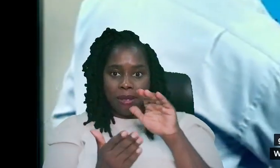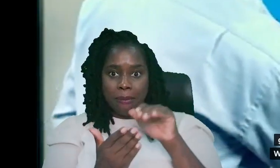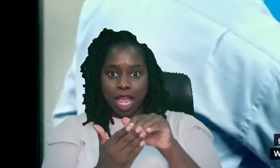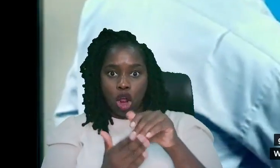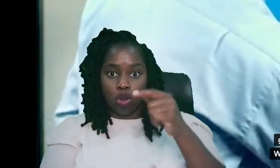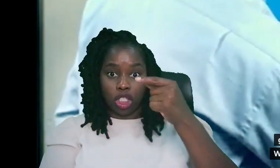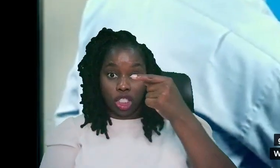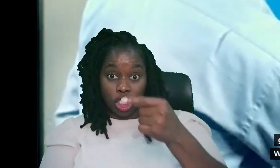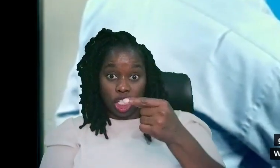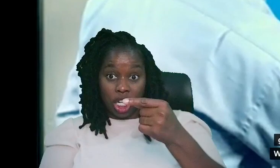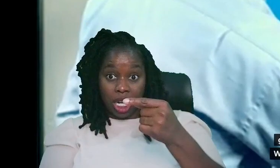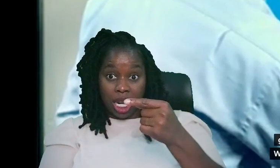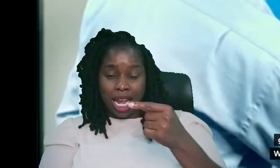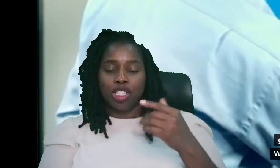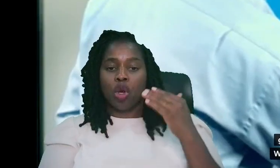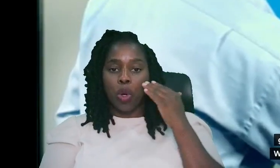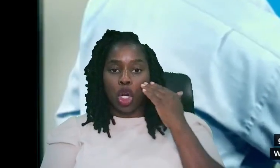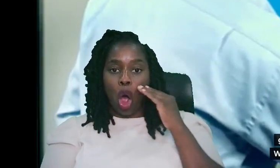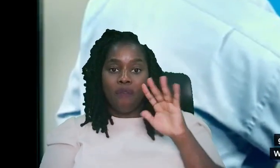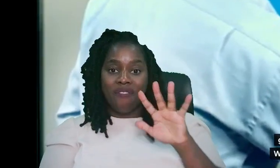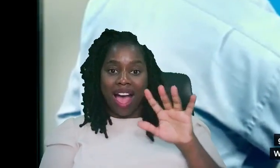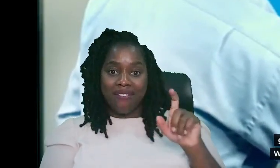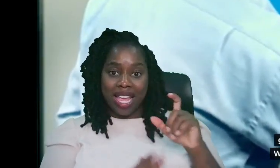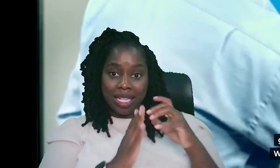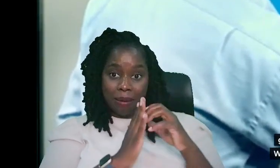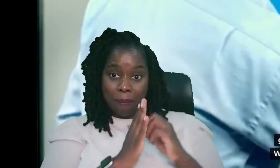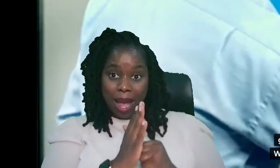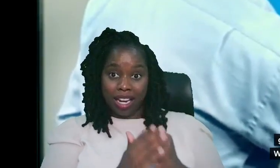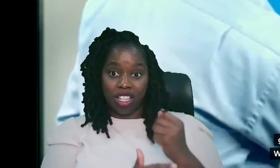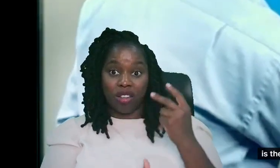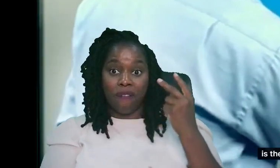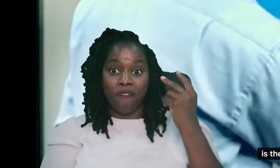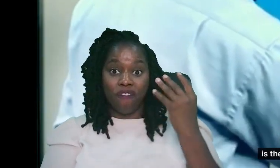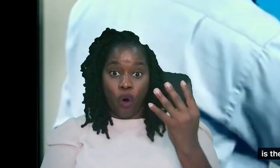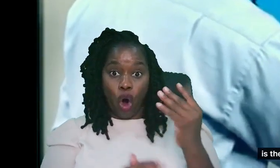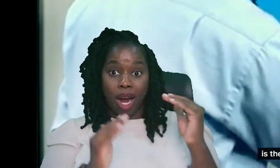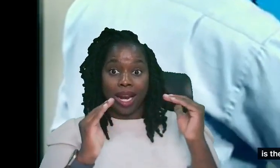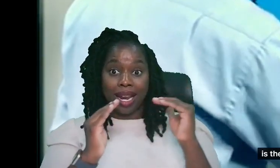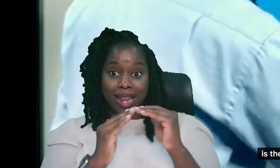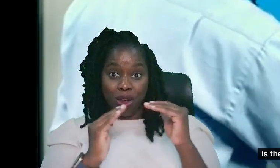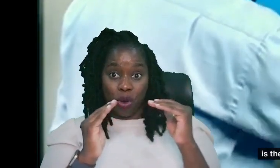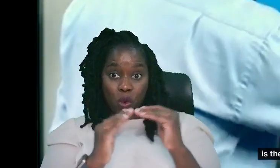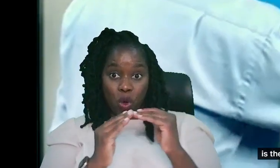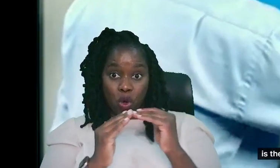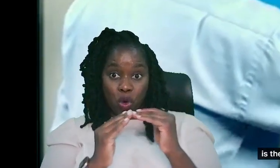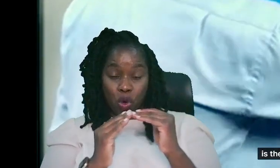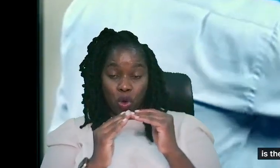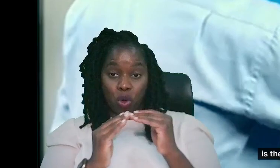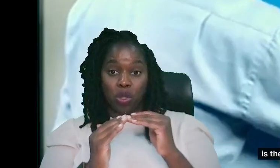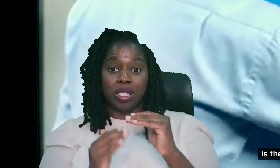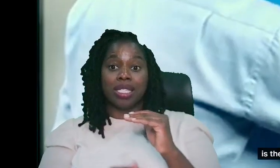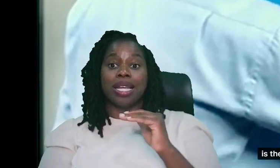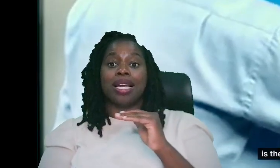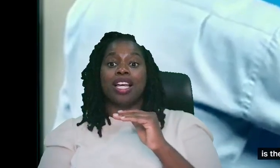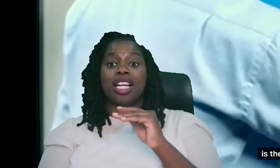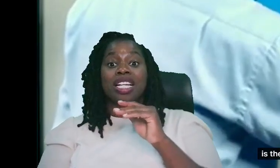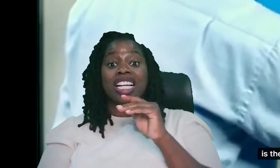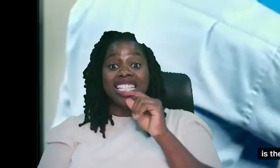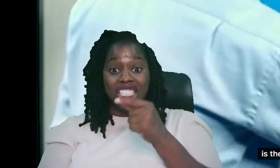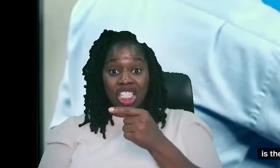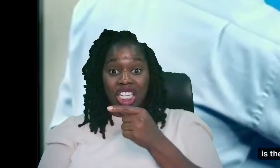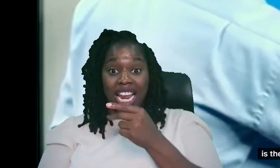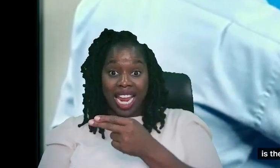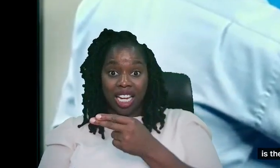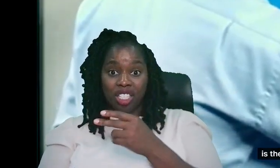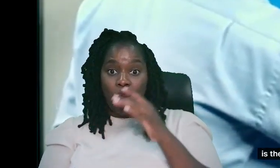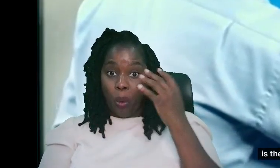we're going to say that 5x minus 4, whatever that length is, has to be the exact same as GH, because G is the